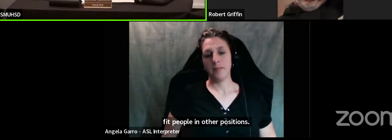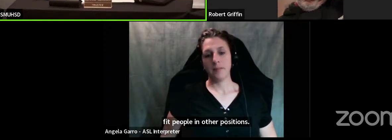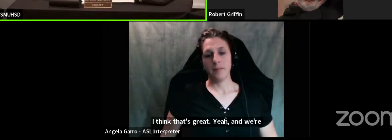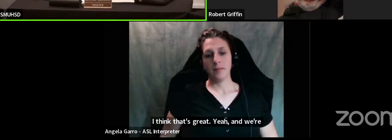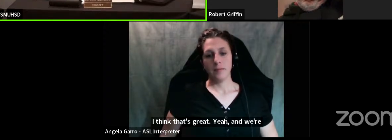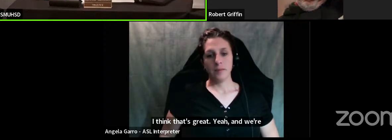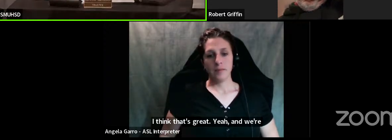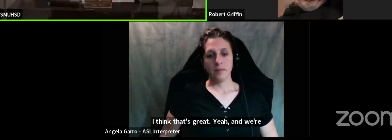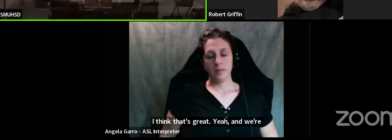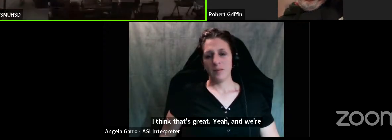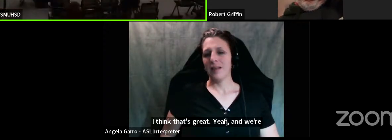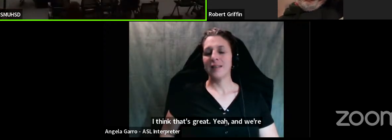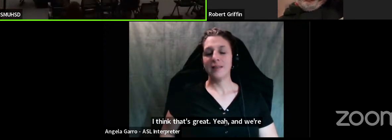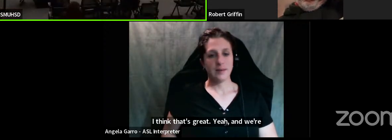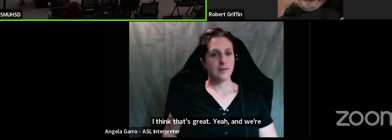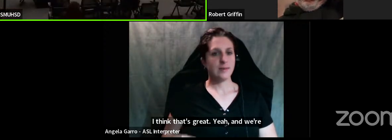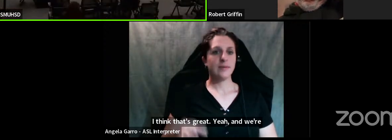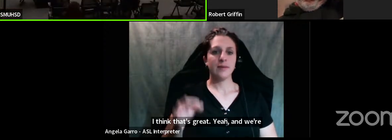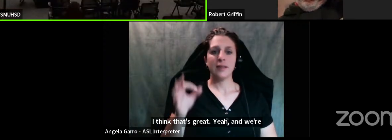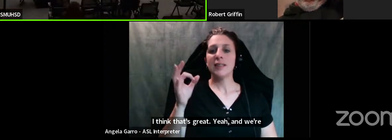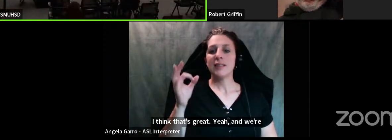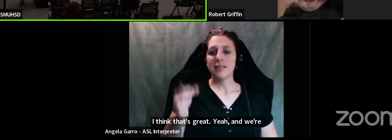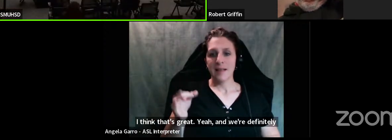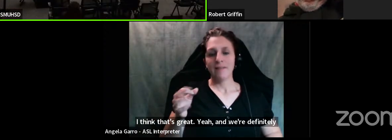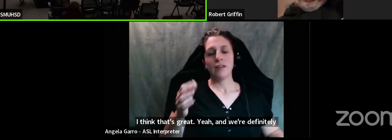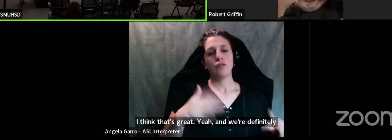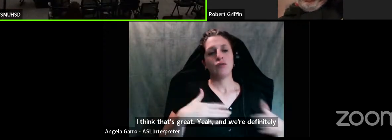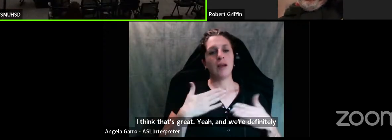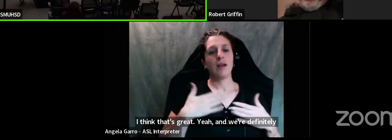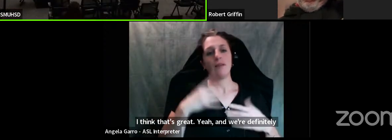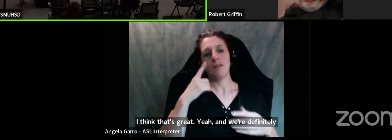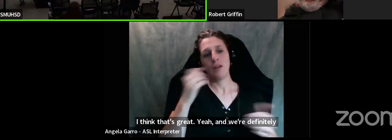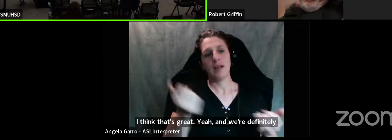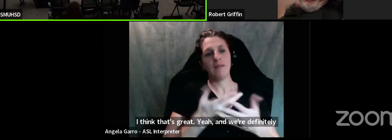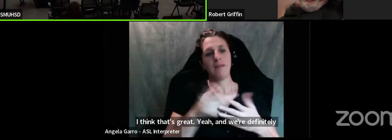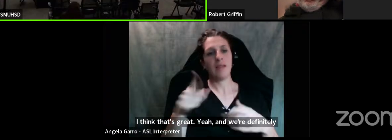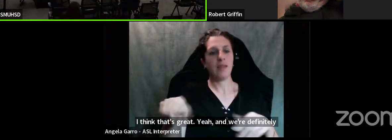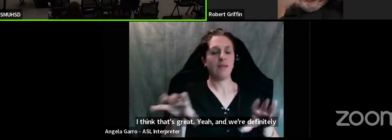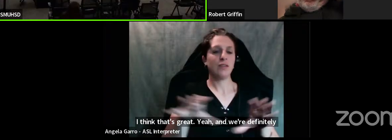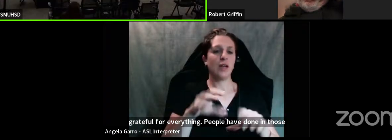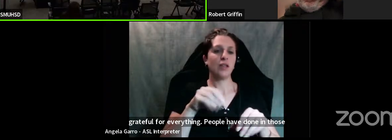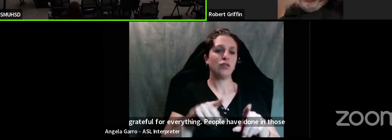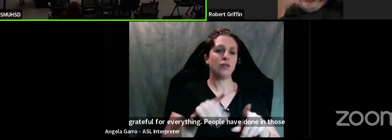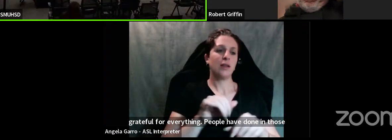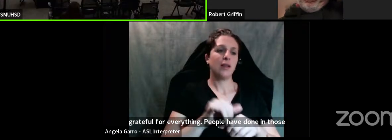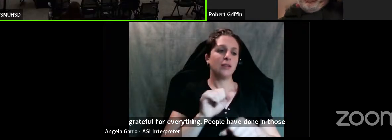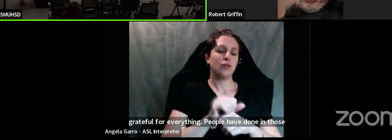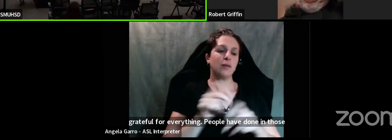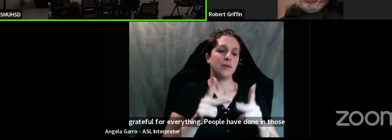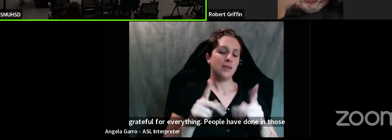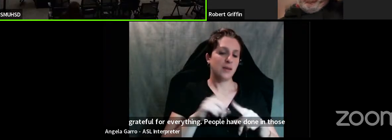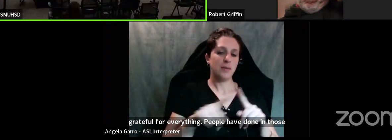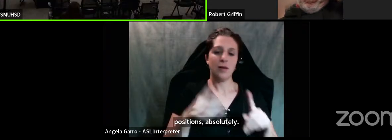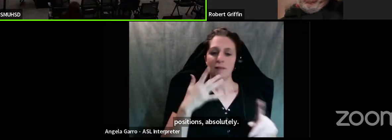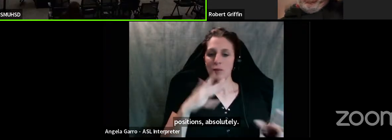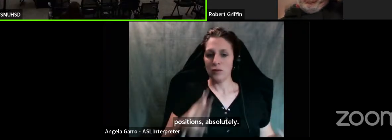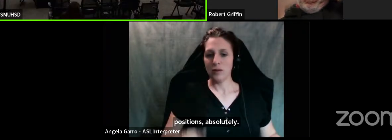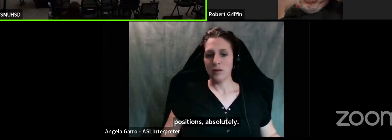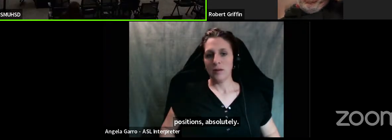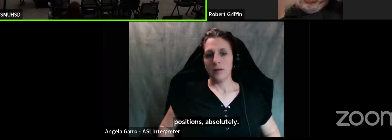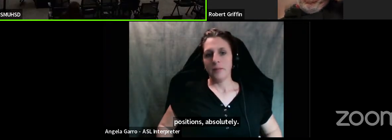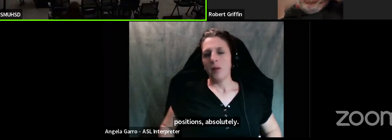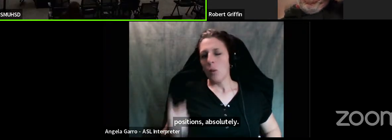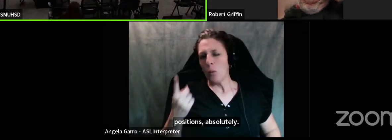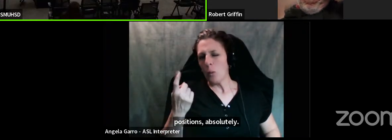grateful for everything people have done in those positions. Absolutely. Yeah. But unfortunately, If I can just make one more